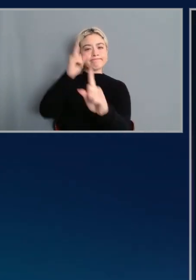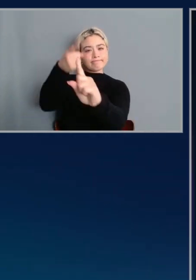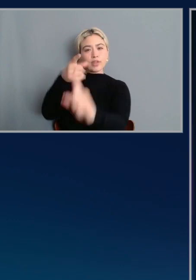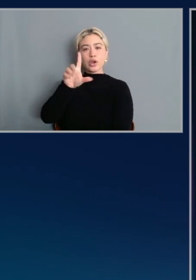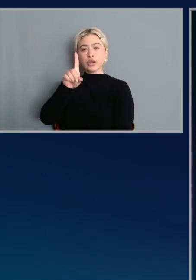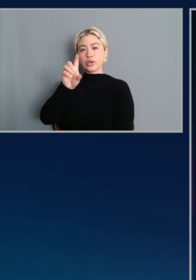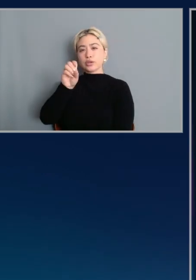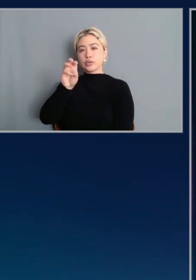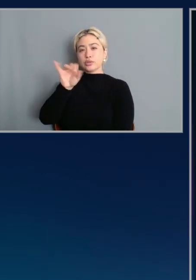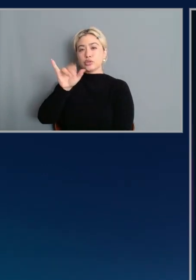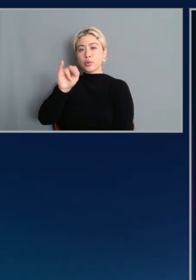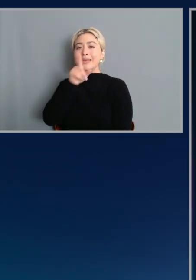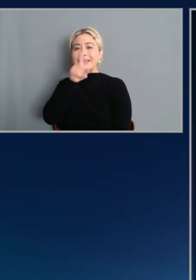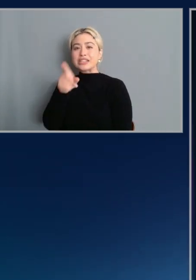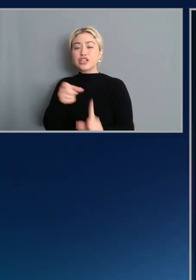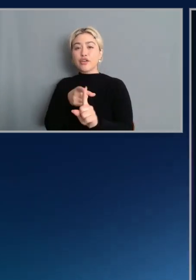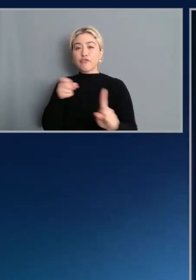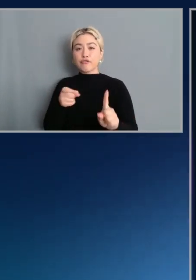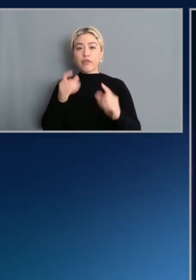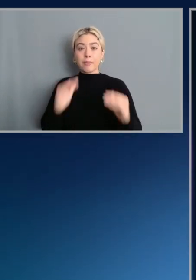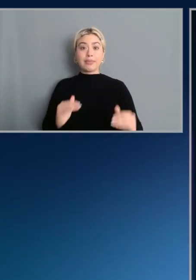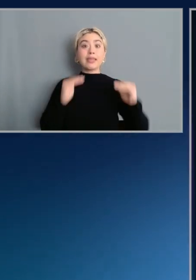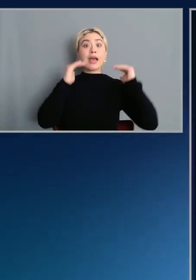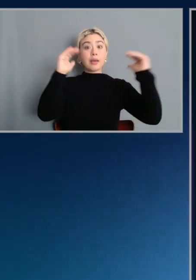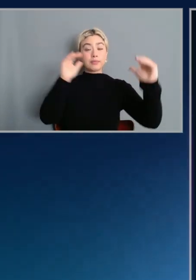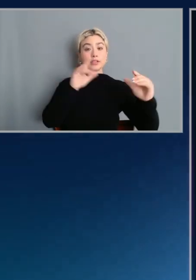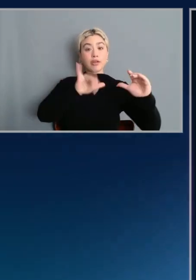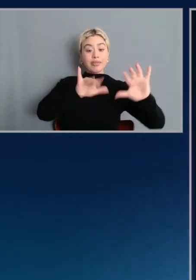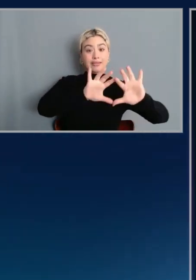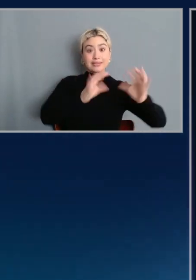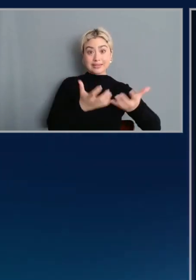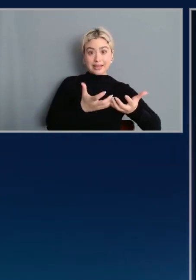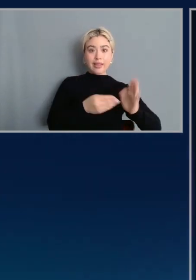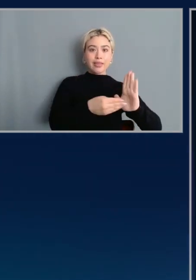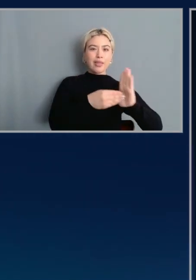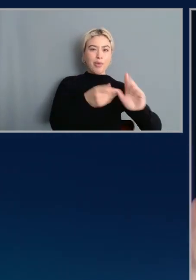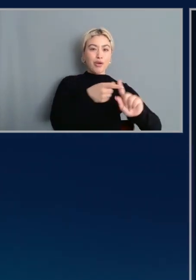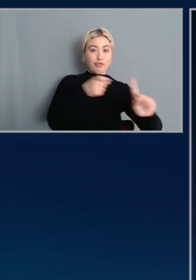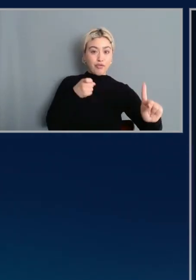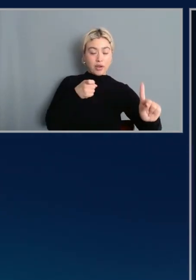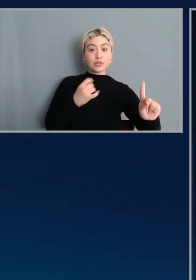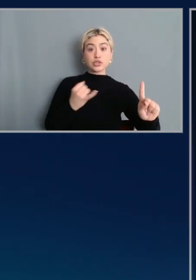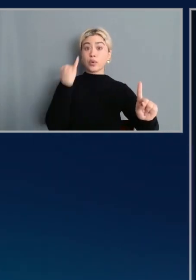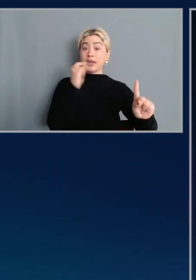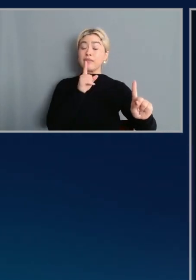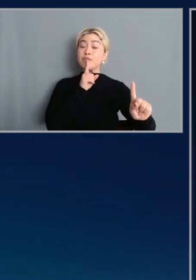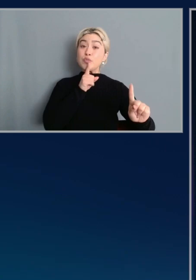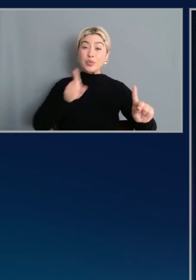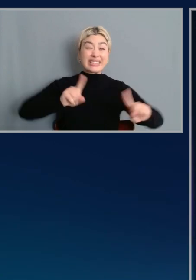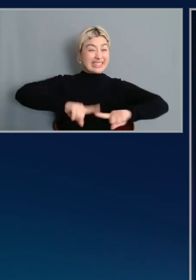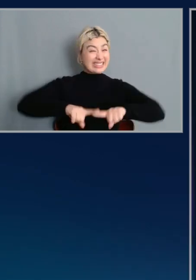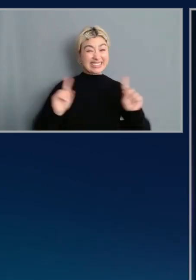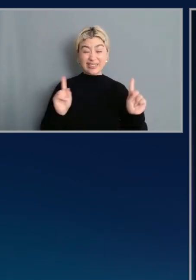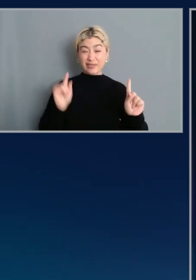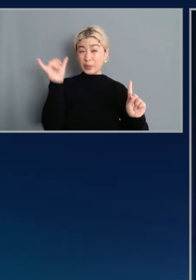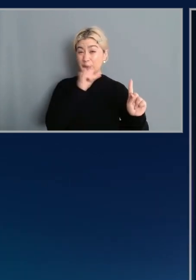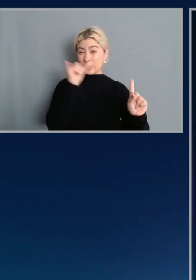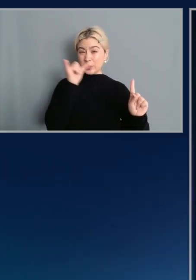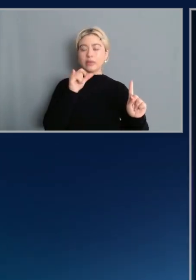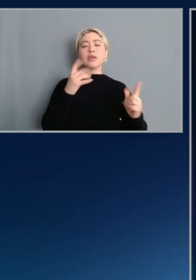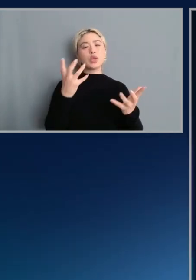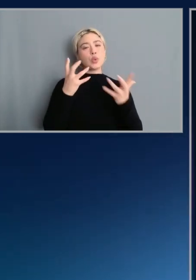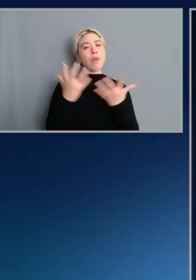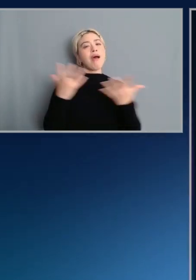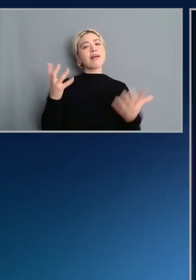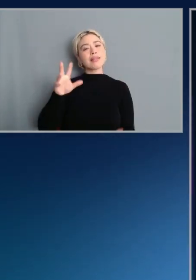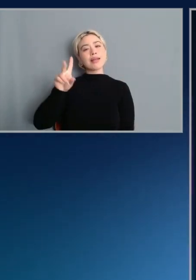is from the upscale domain that data set and that model came from. So if they're vastly different, then you want a lot of data.